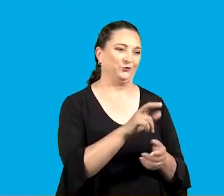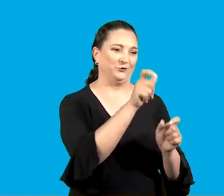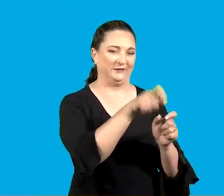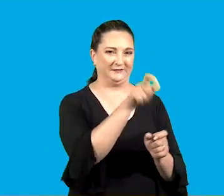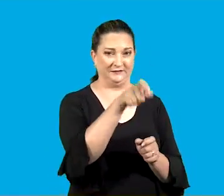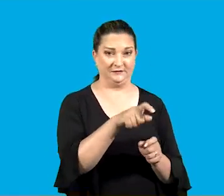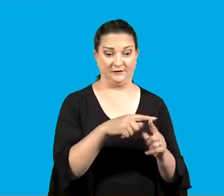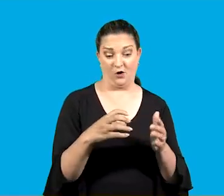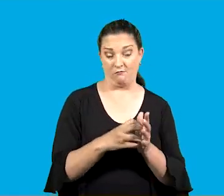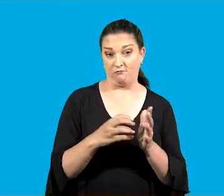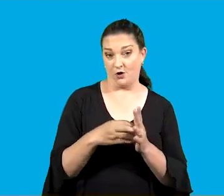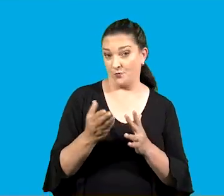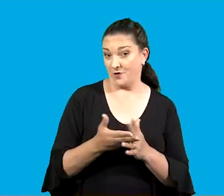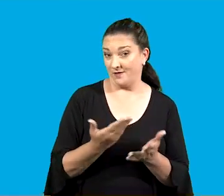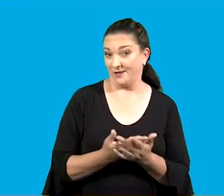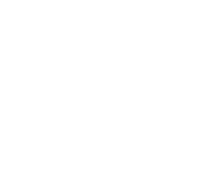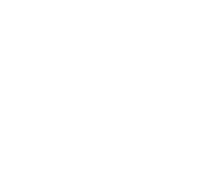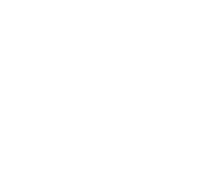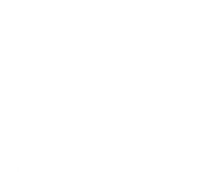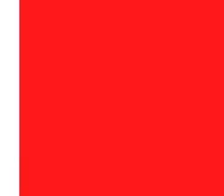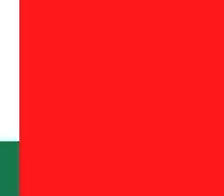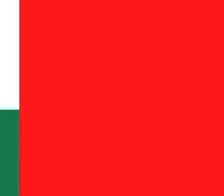learners, let's go for an ad break and I'll see you shortly.